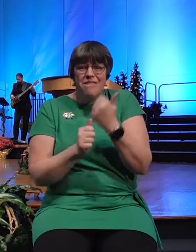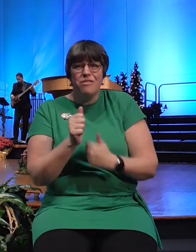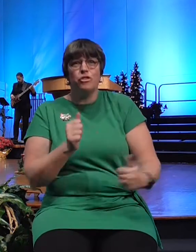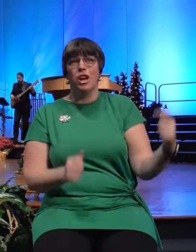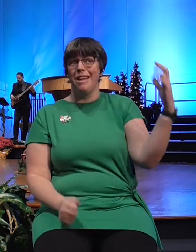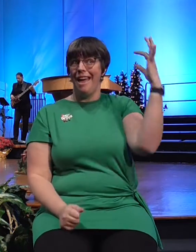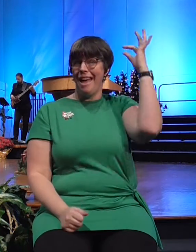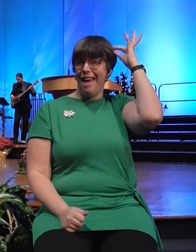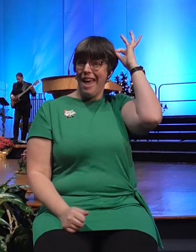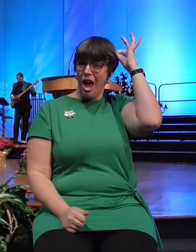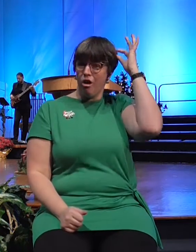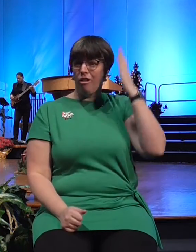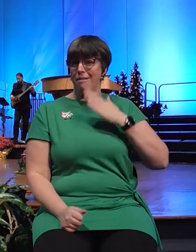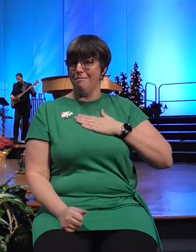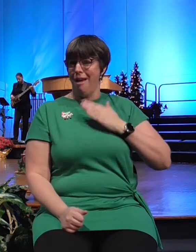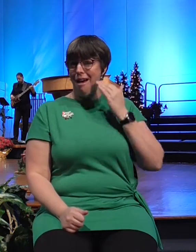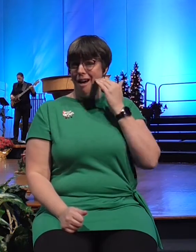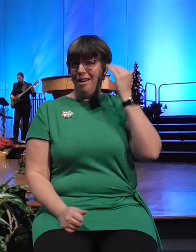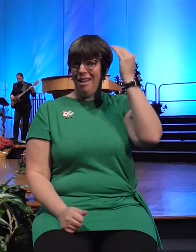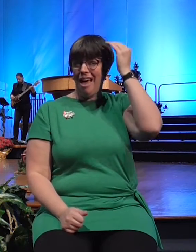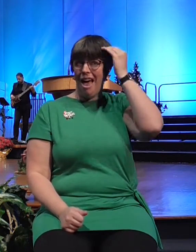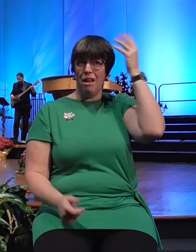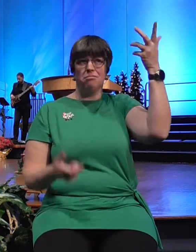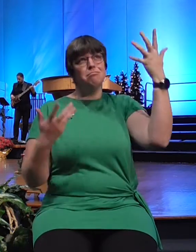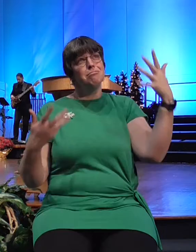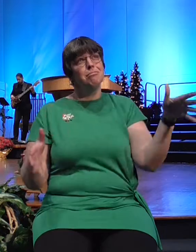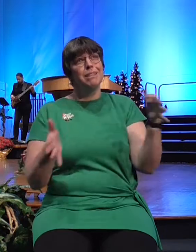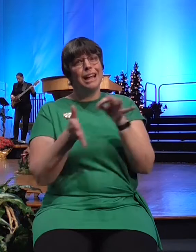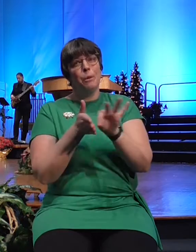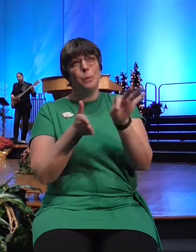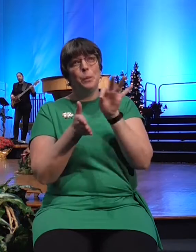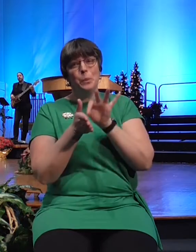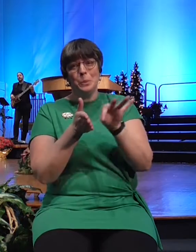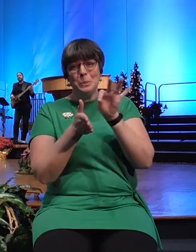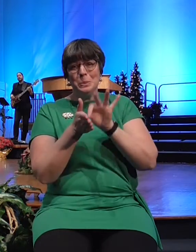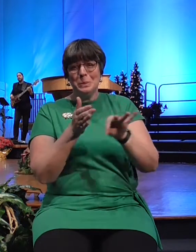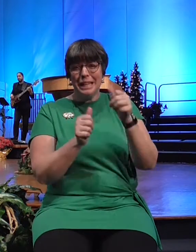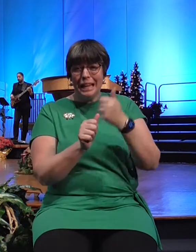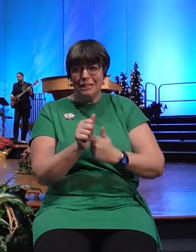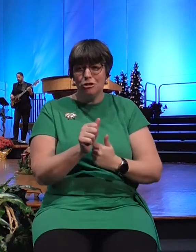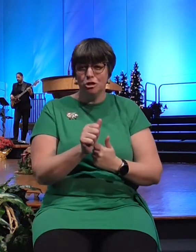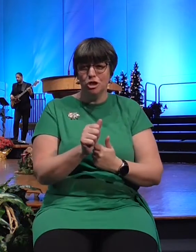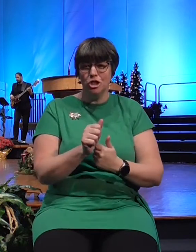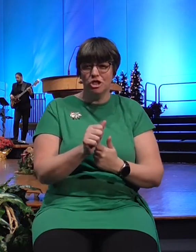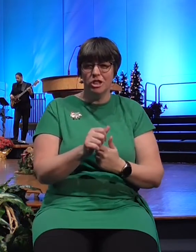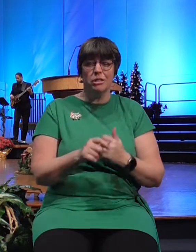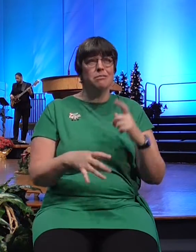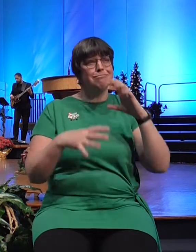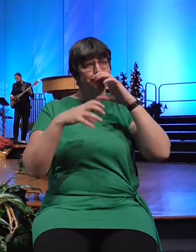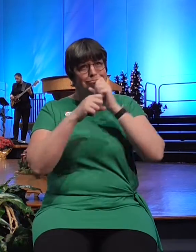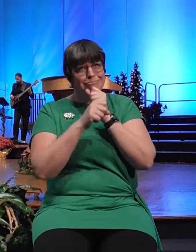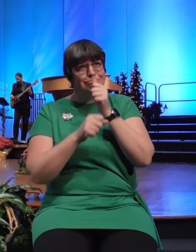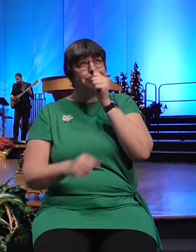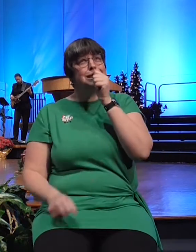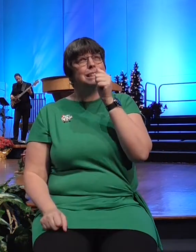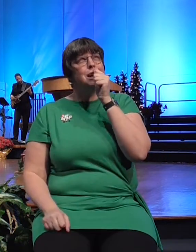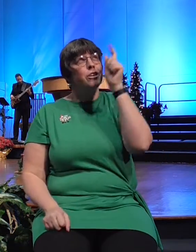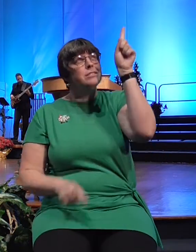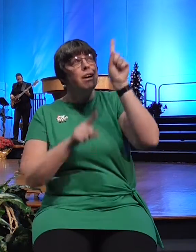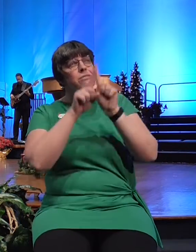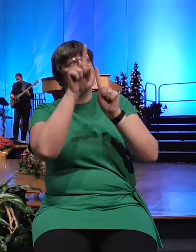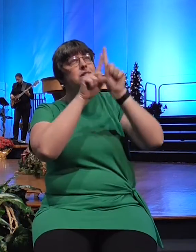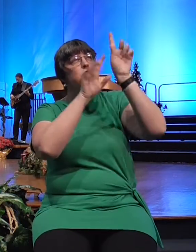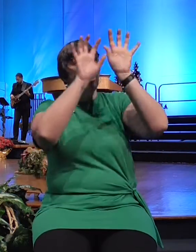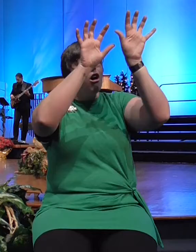head, you've counted them all. The secret of the